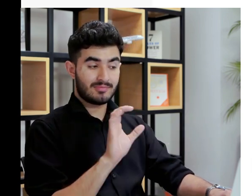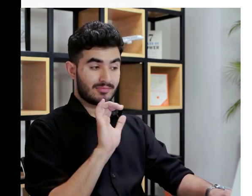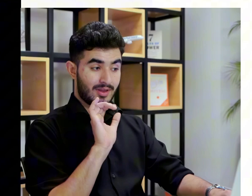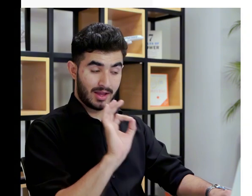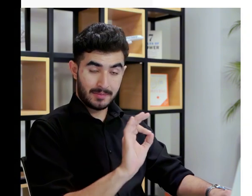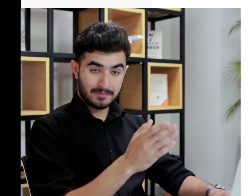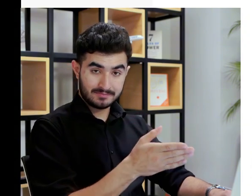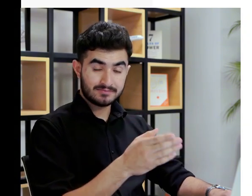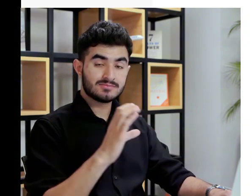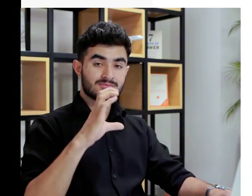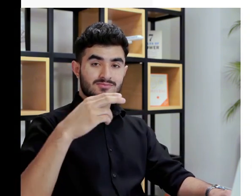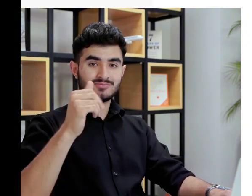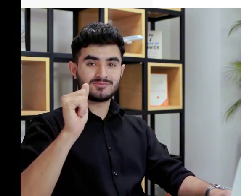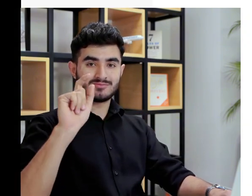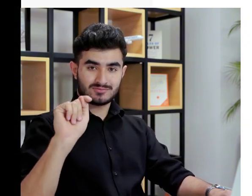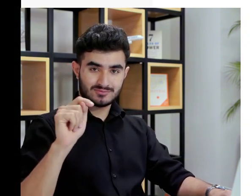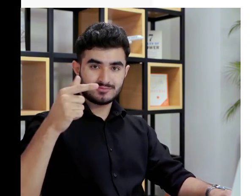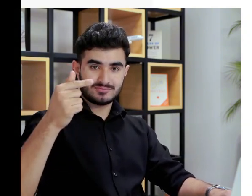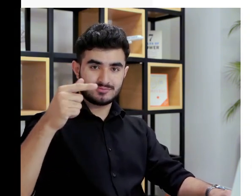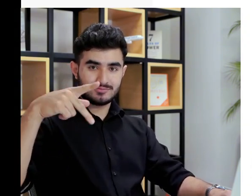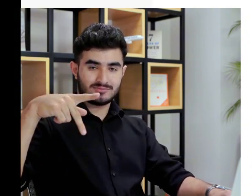There it is. This is ChatGPT,